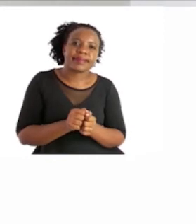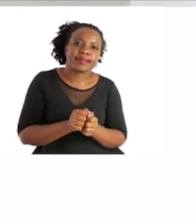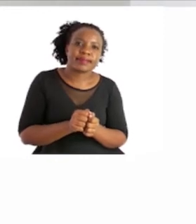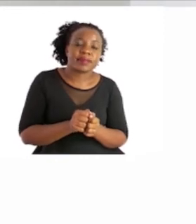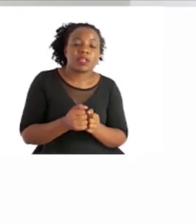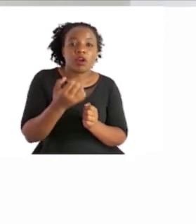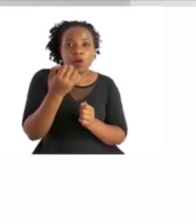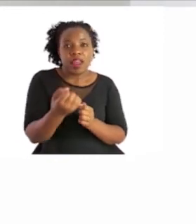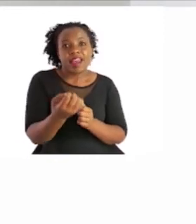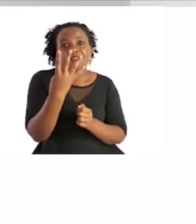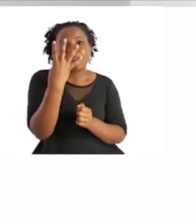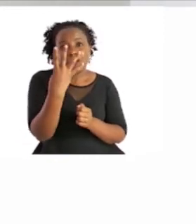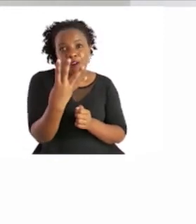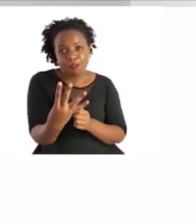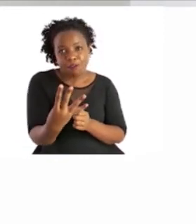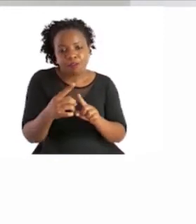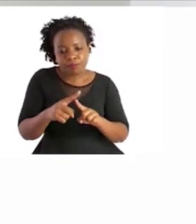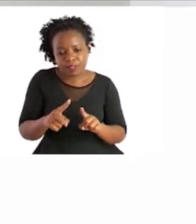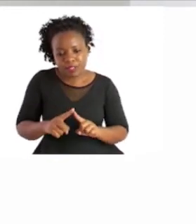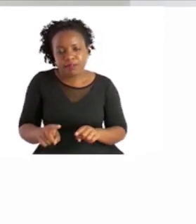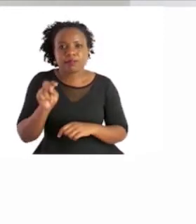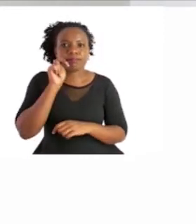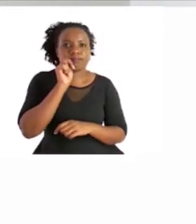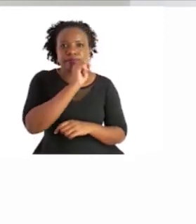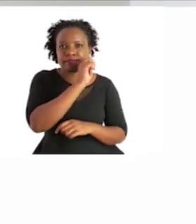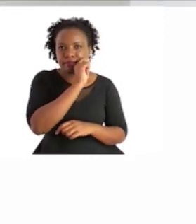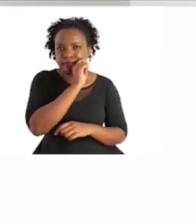There are 4 main types of nouns.